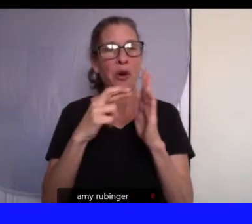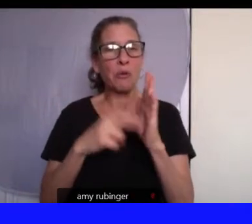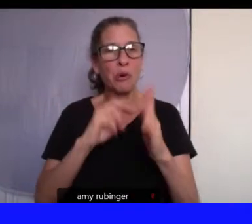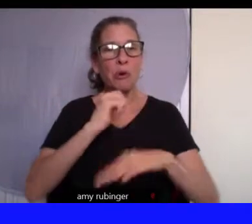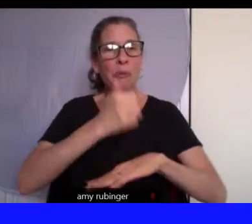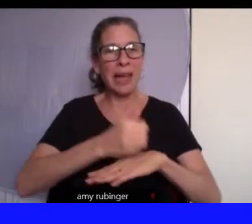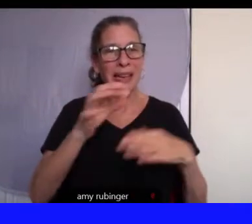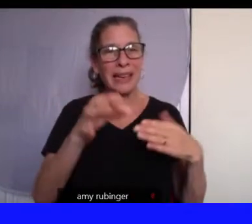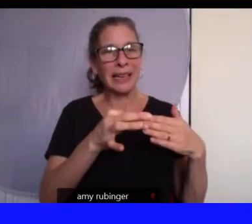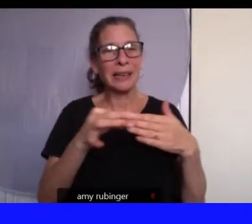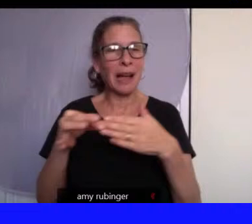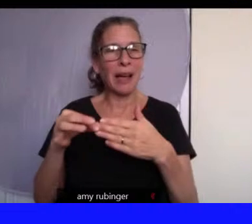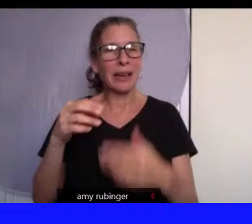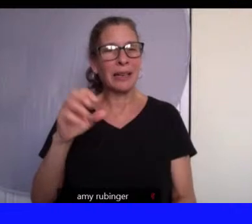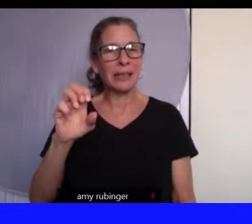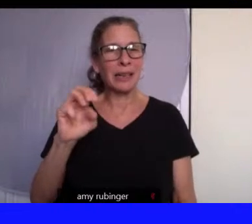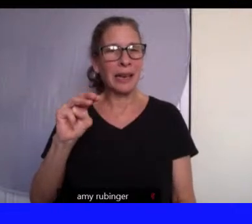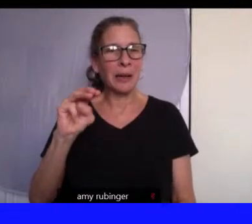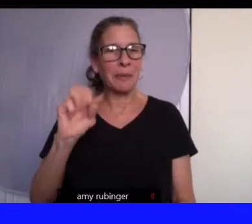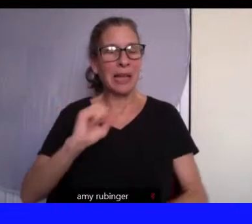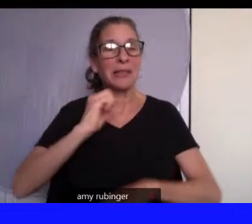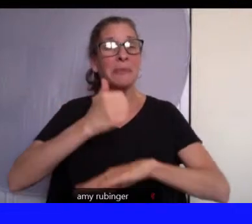this.